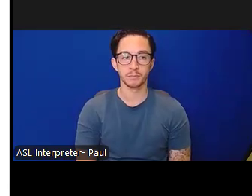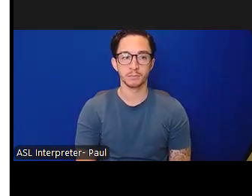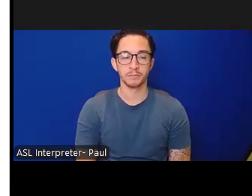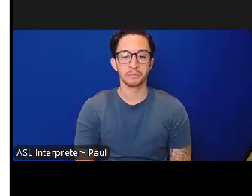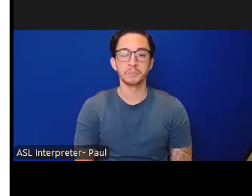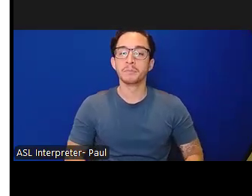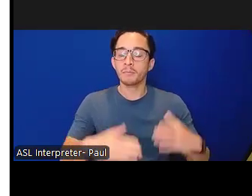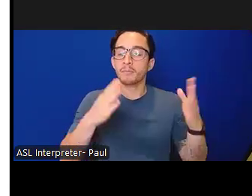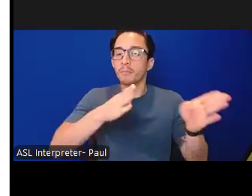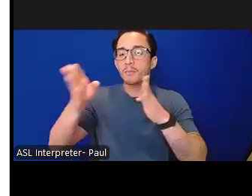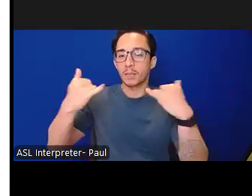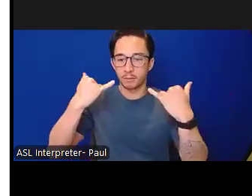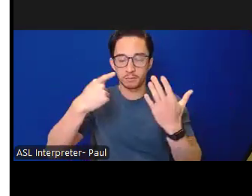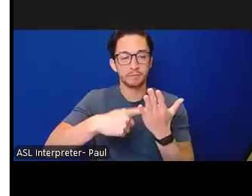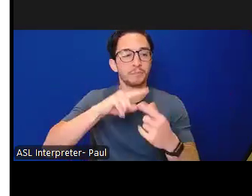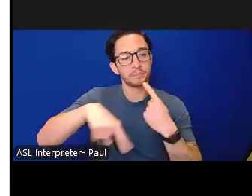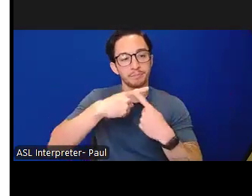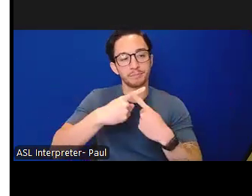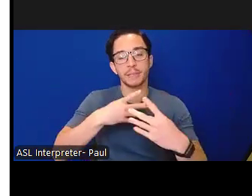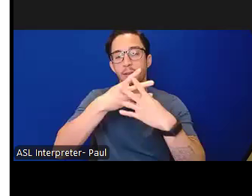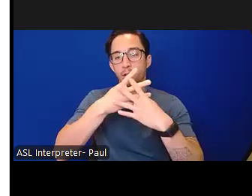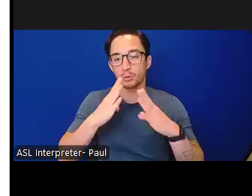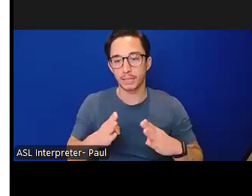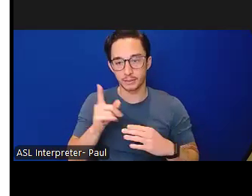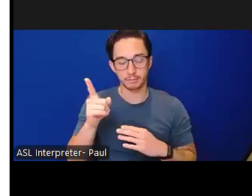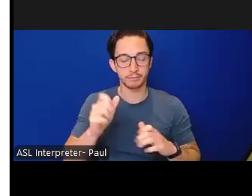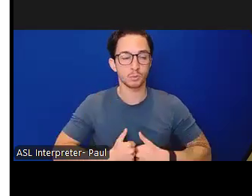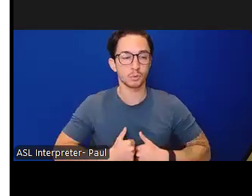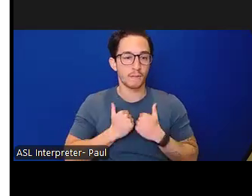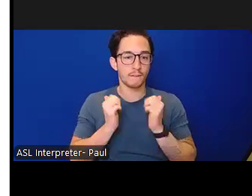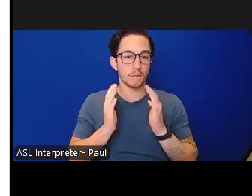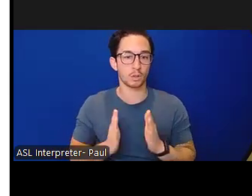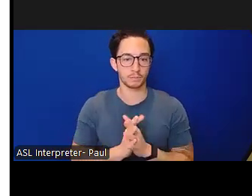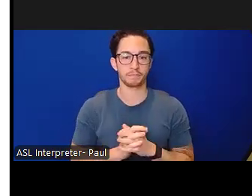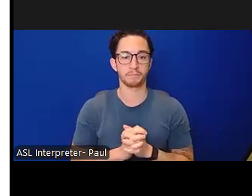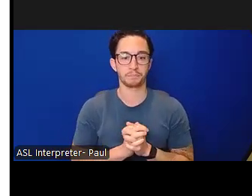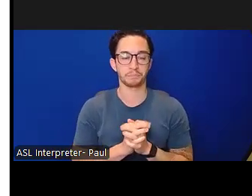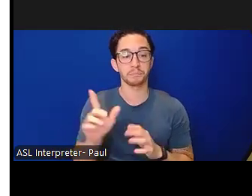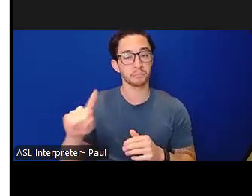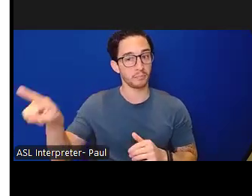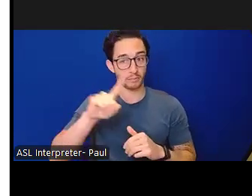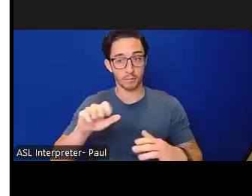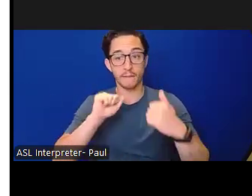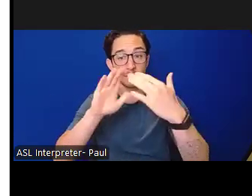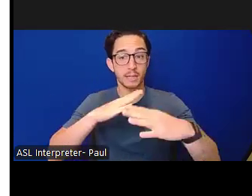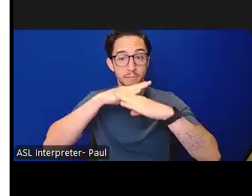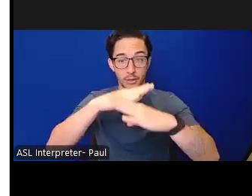So now let's talk a little bit about incarcerated survivors because they face barriers too.